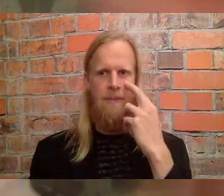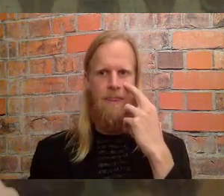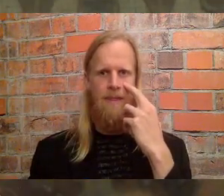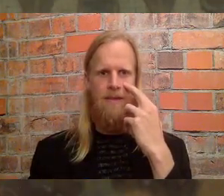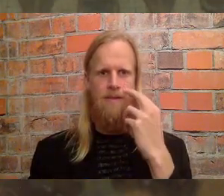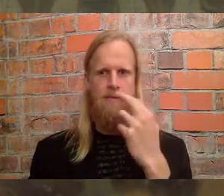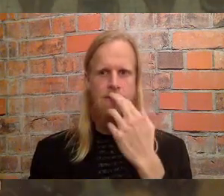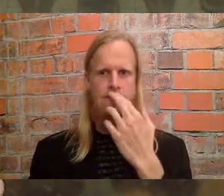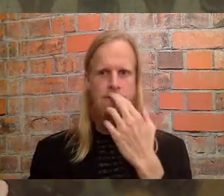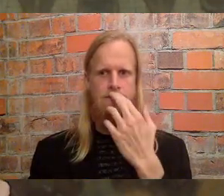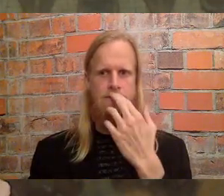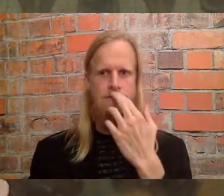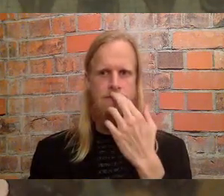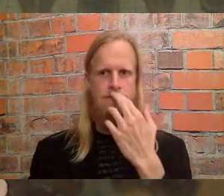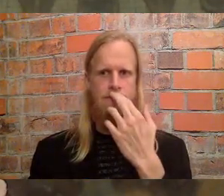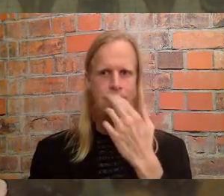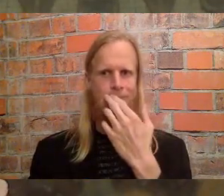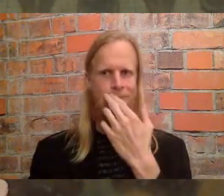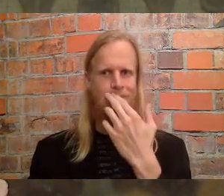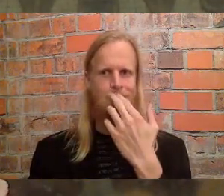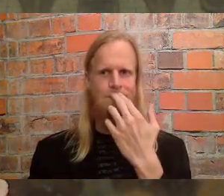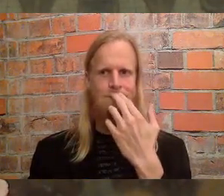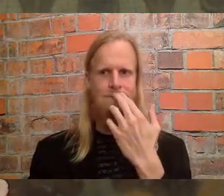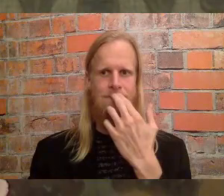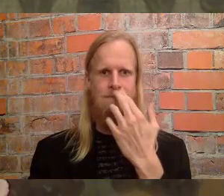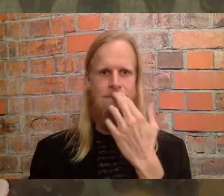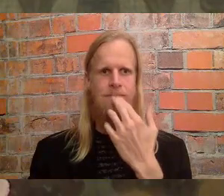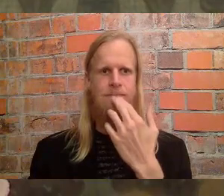Tapping under the nose, allowing it to come to me